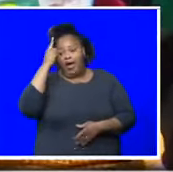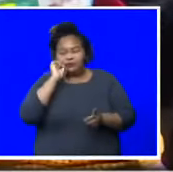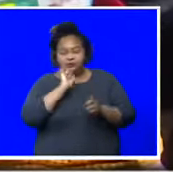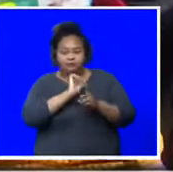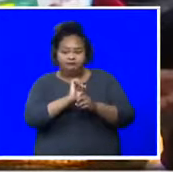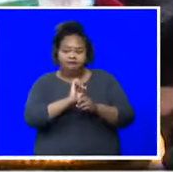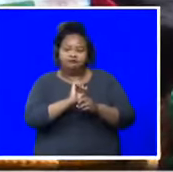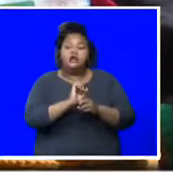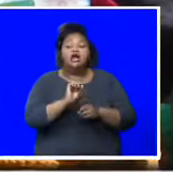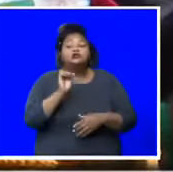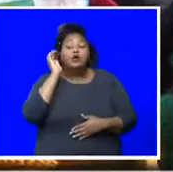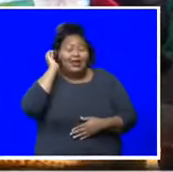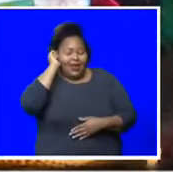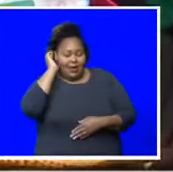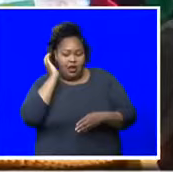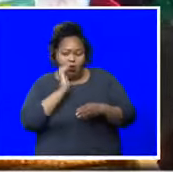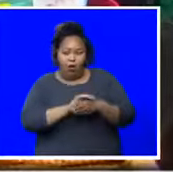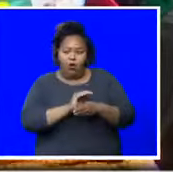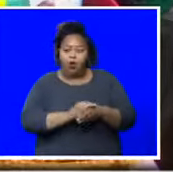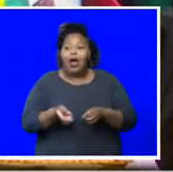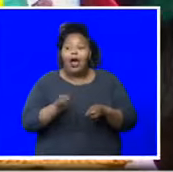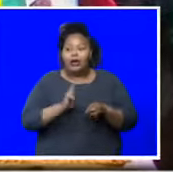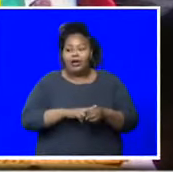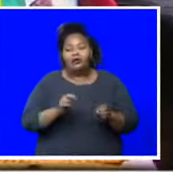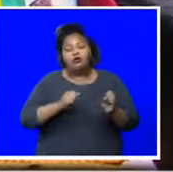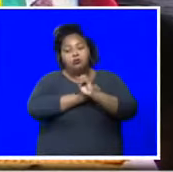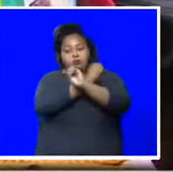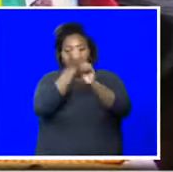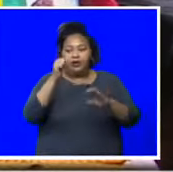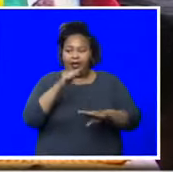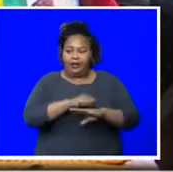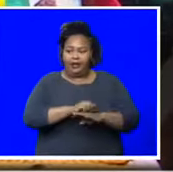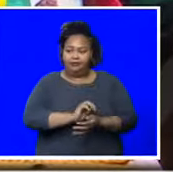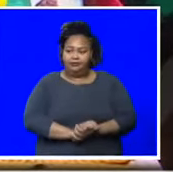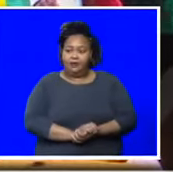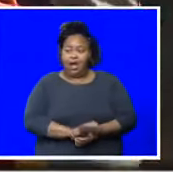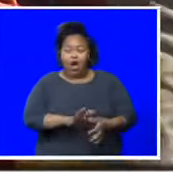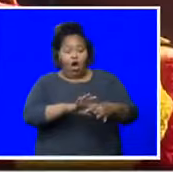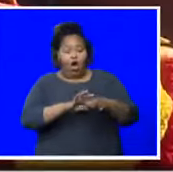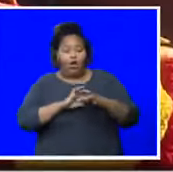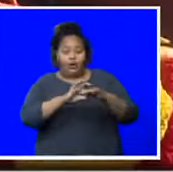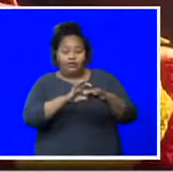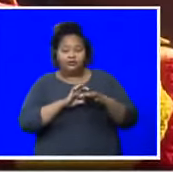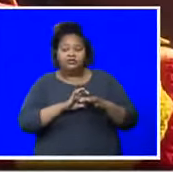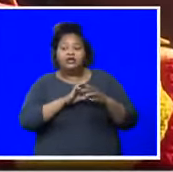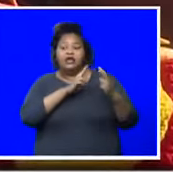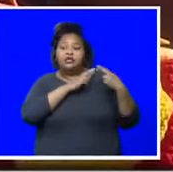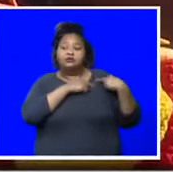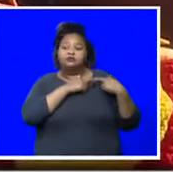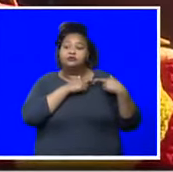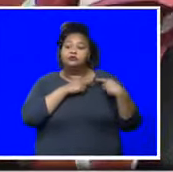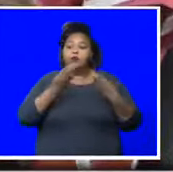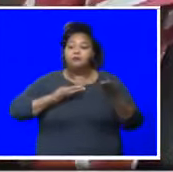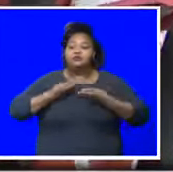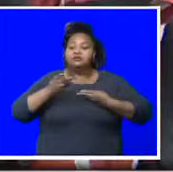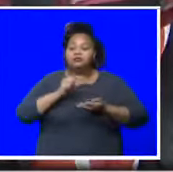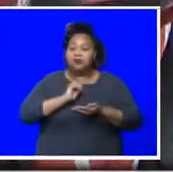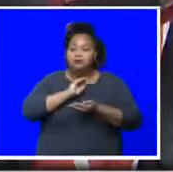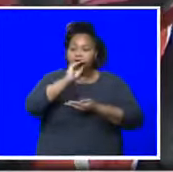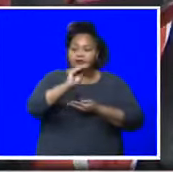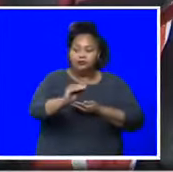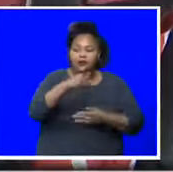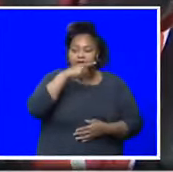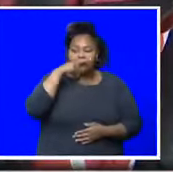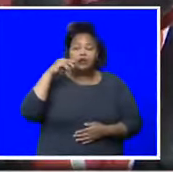Sihle ngabinde lobuke tekuthengiselana Enhlanganweni lebuke bahlanyeli timali yeSwatini